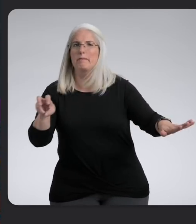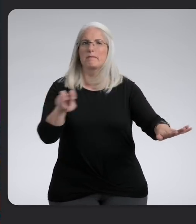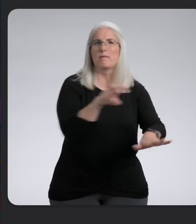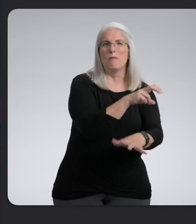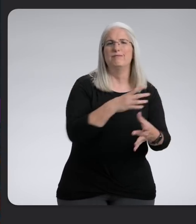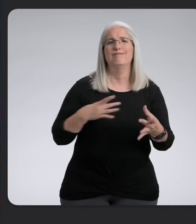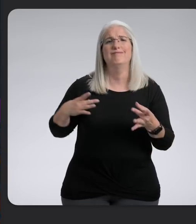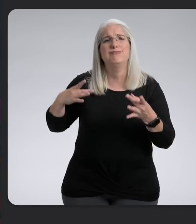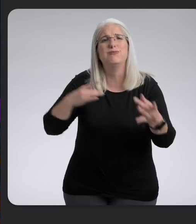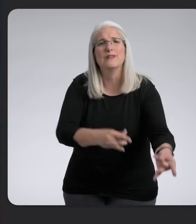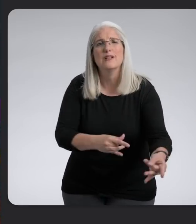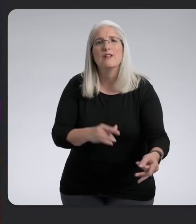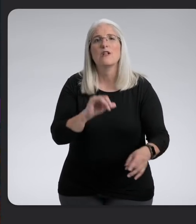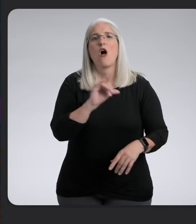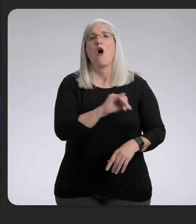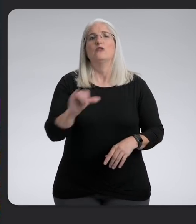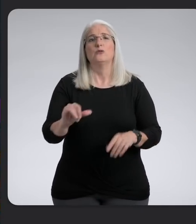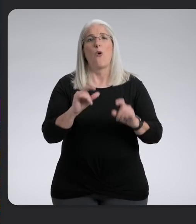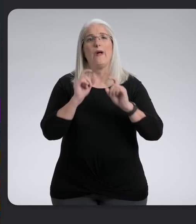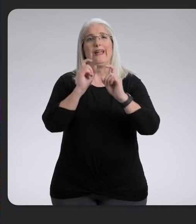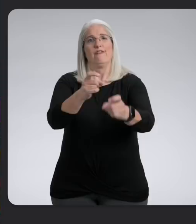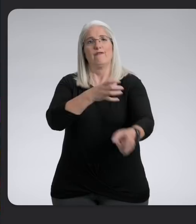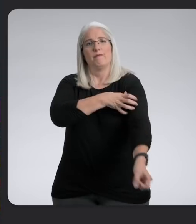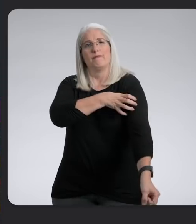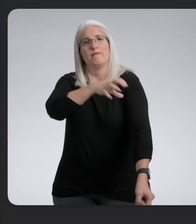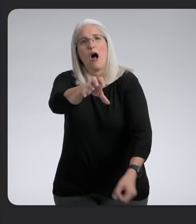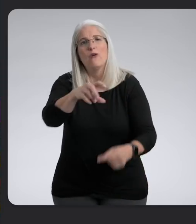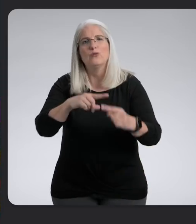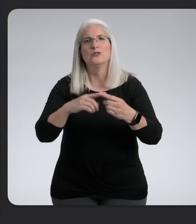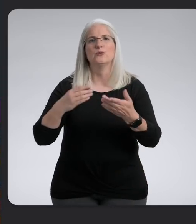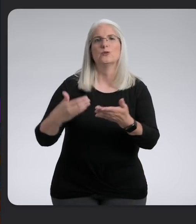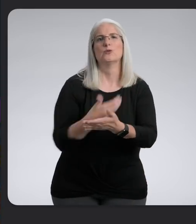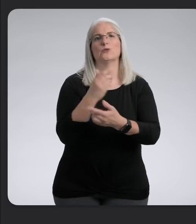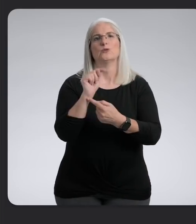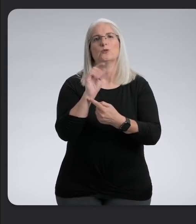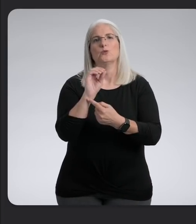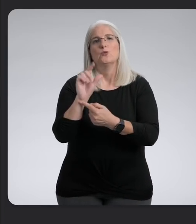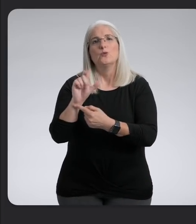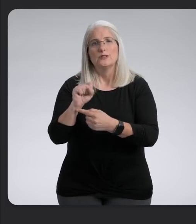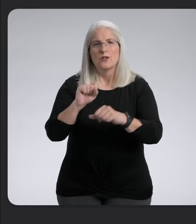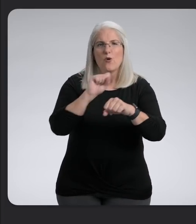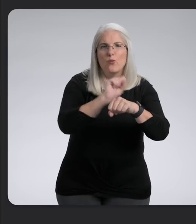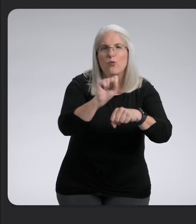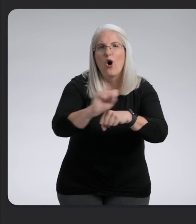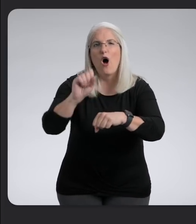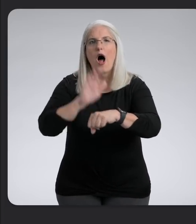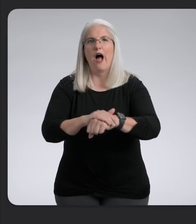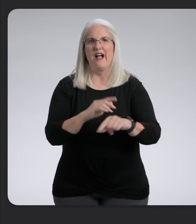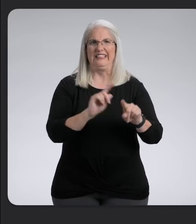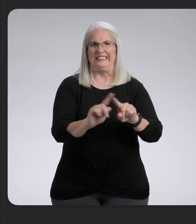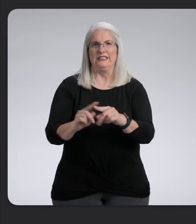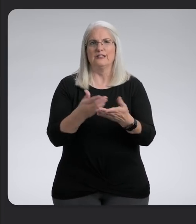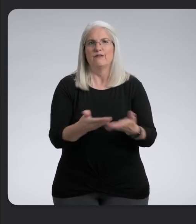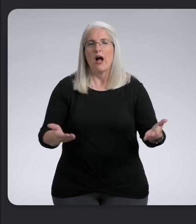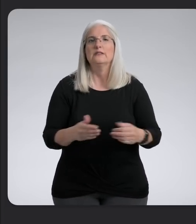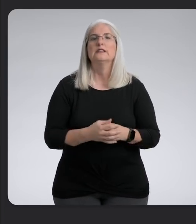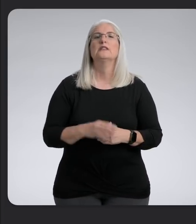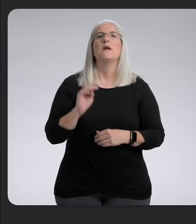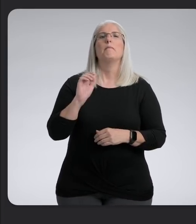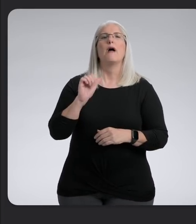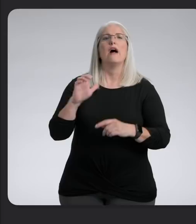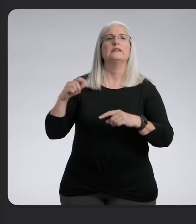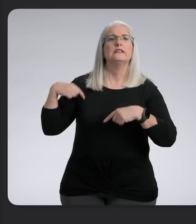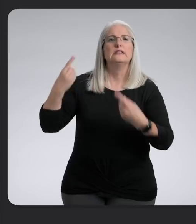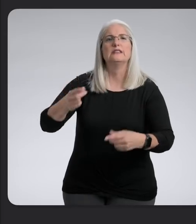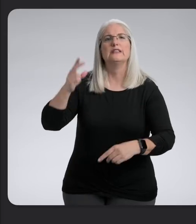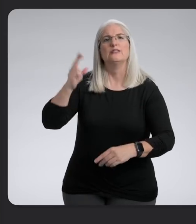giving you powerful new tools to get more work done on your devices. The Mac has a long, deep history of automation